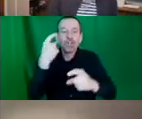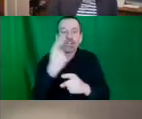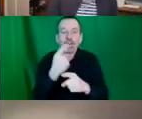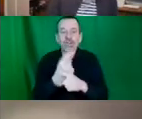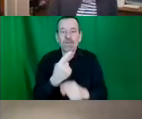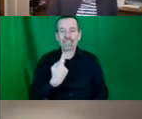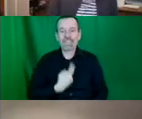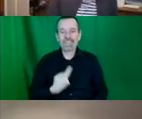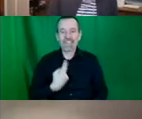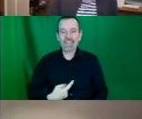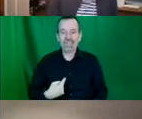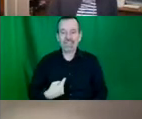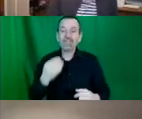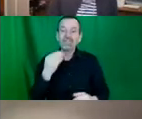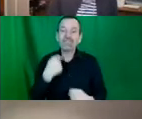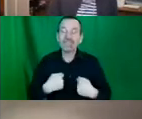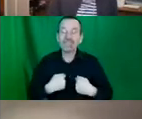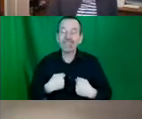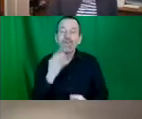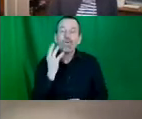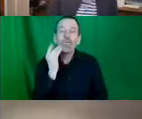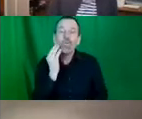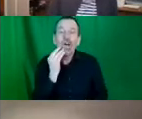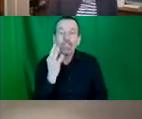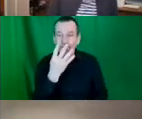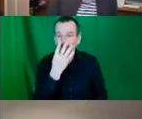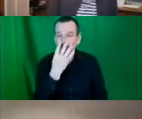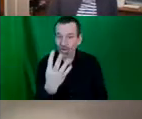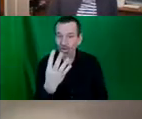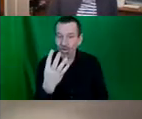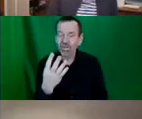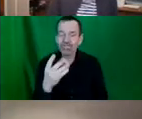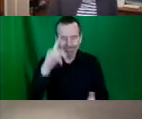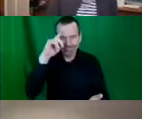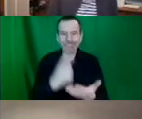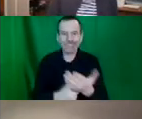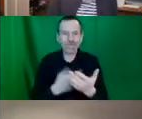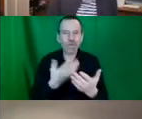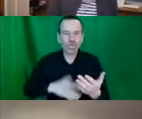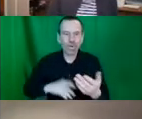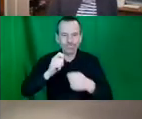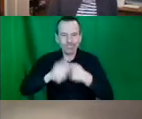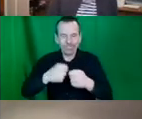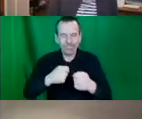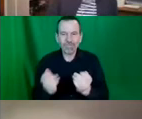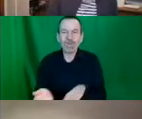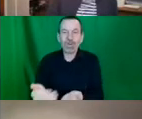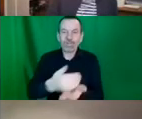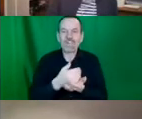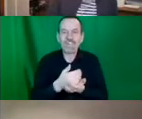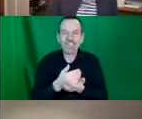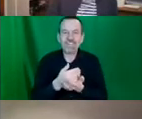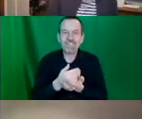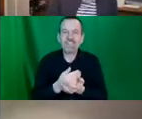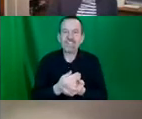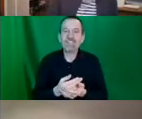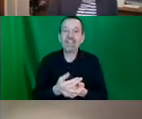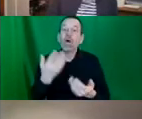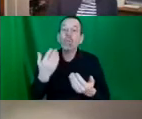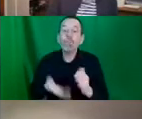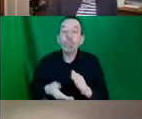At the age of 4, I decided I wanted to be a conservator. With my parents, I visited Brighton Pavilion and saw a woman conserving